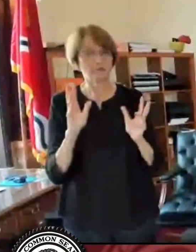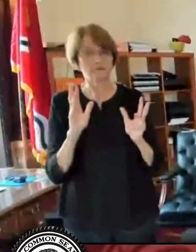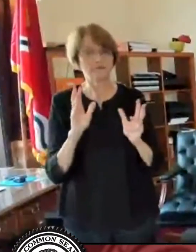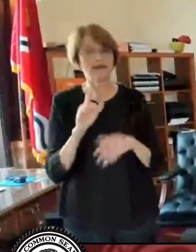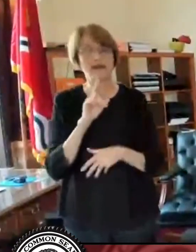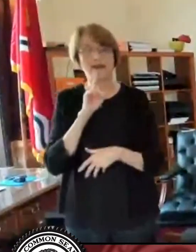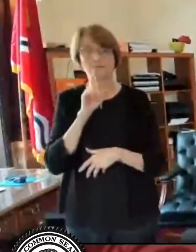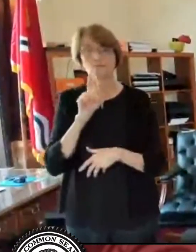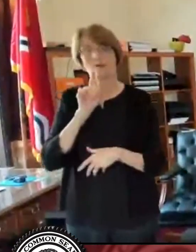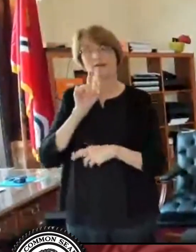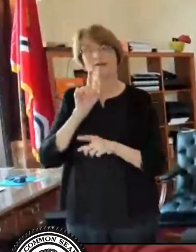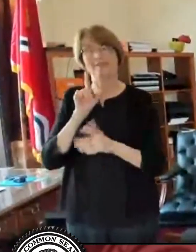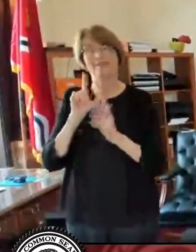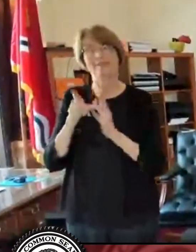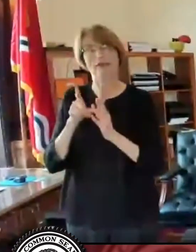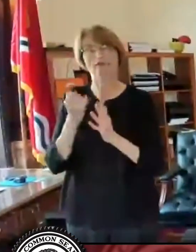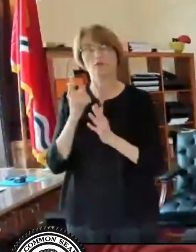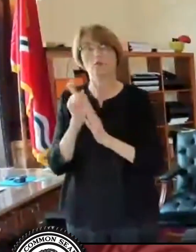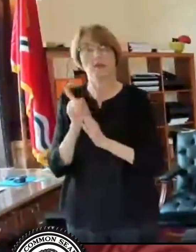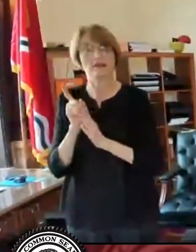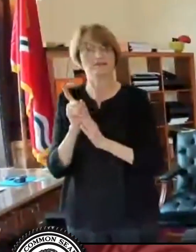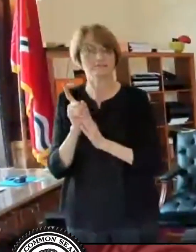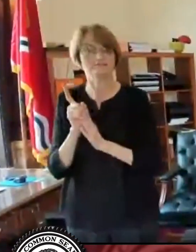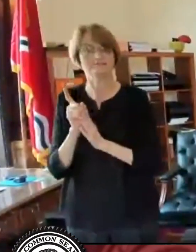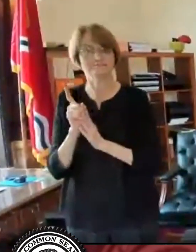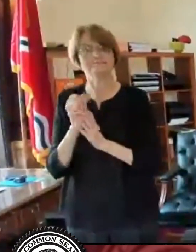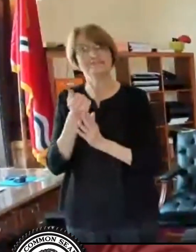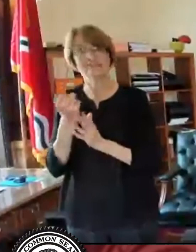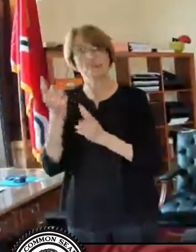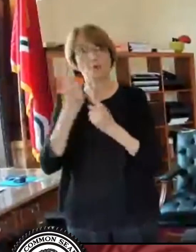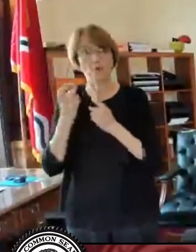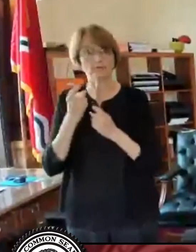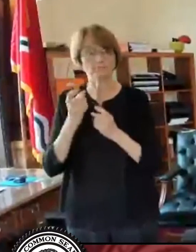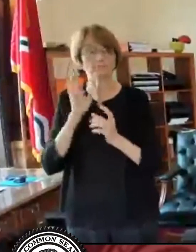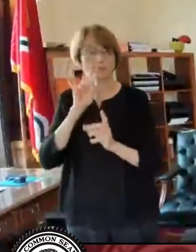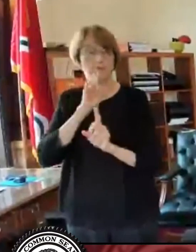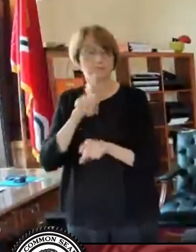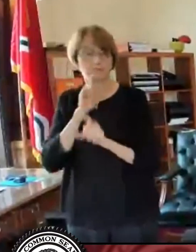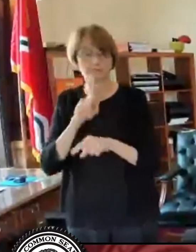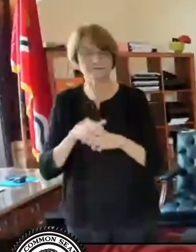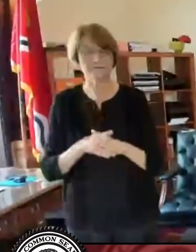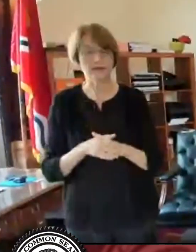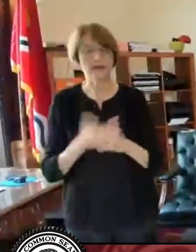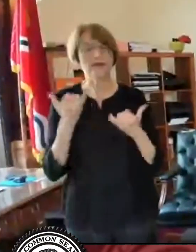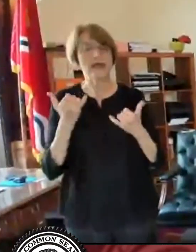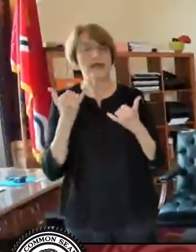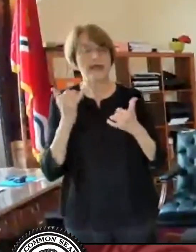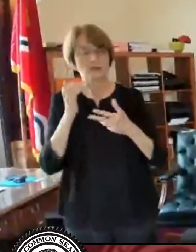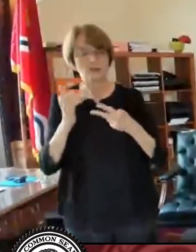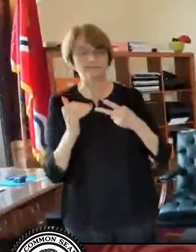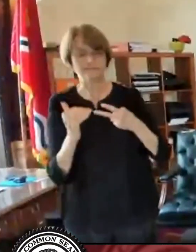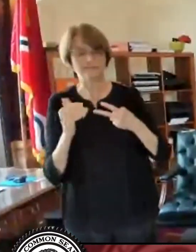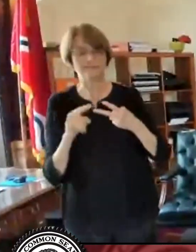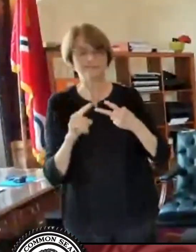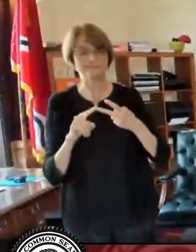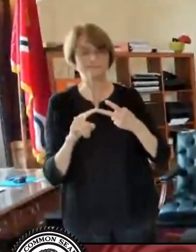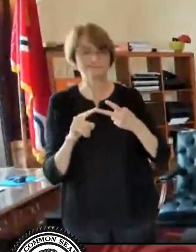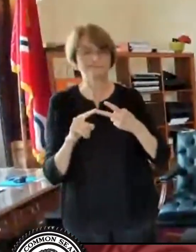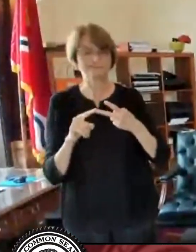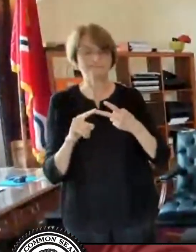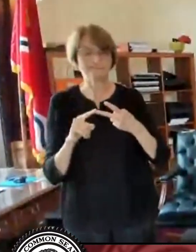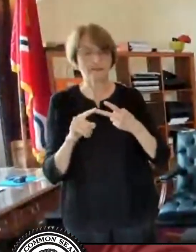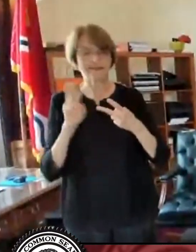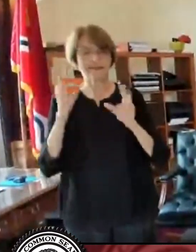questions on COVID in a few minutes. I wanted to talk just for a second about a